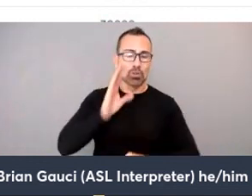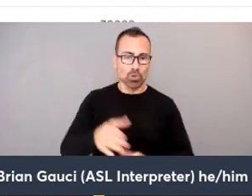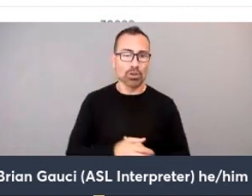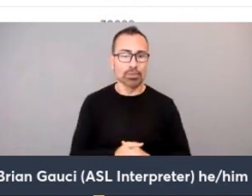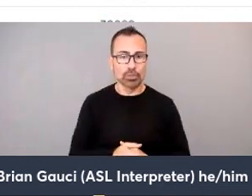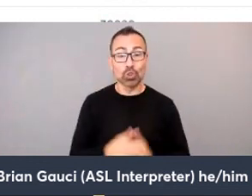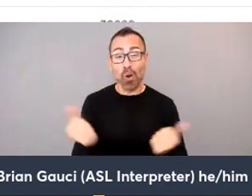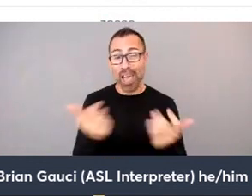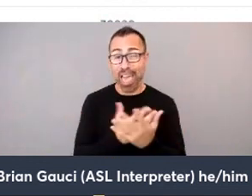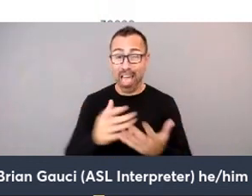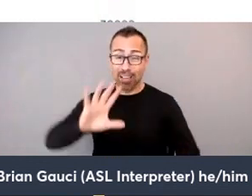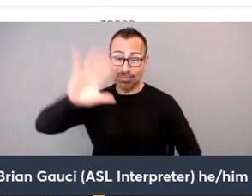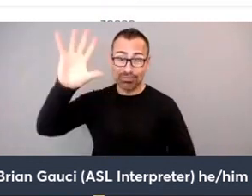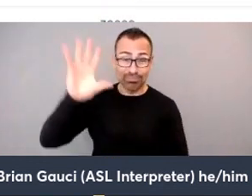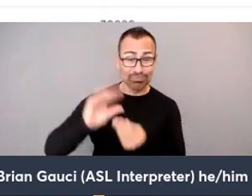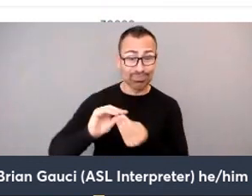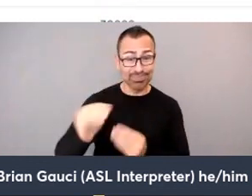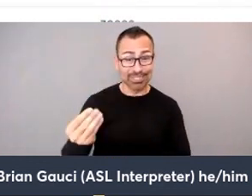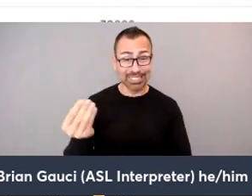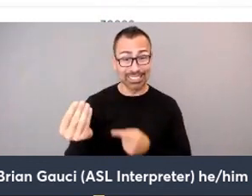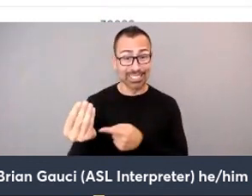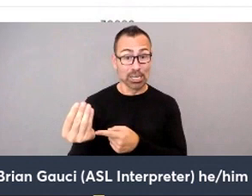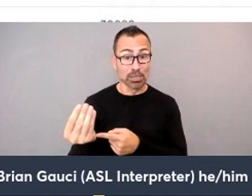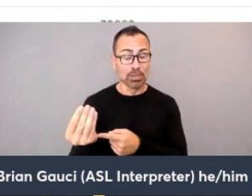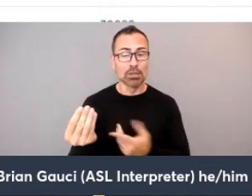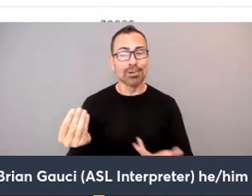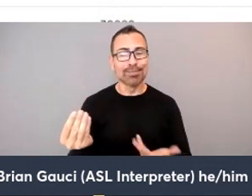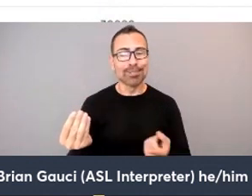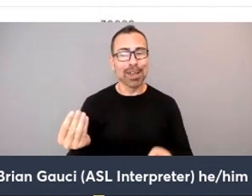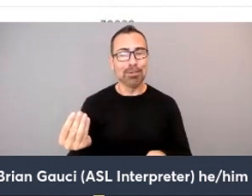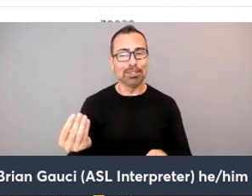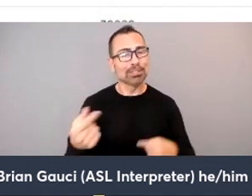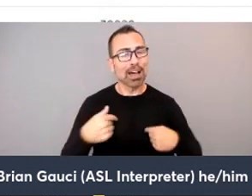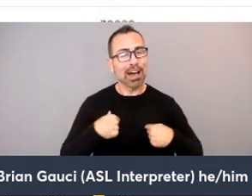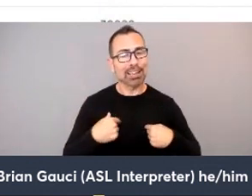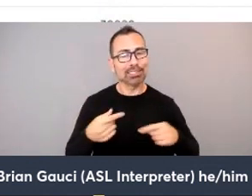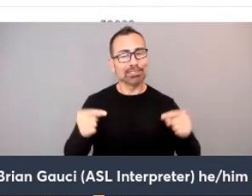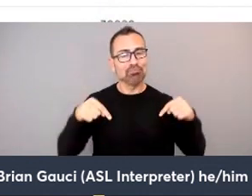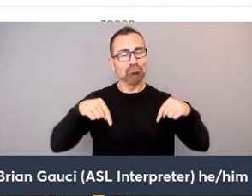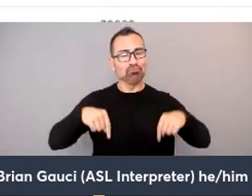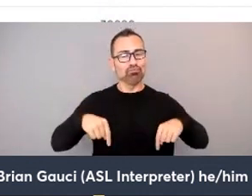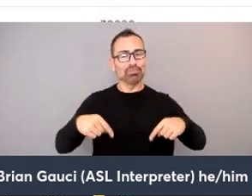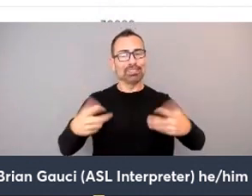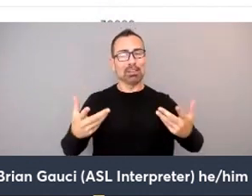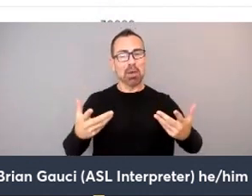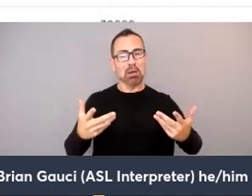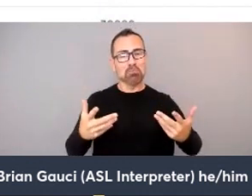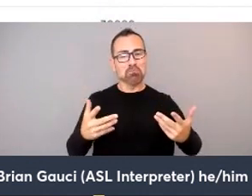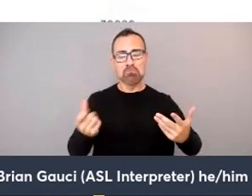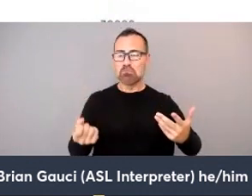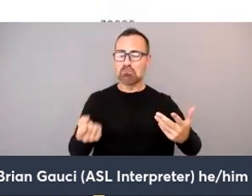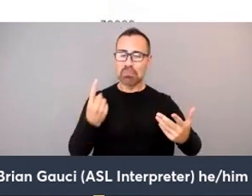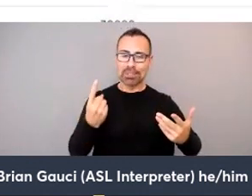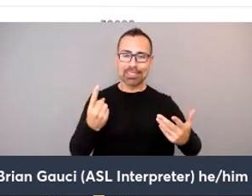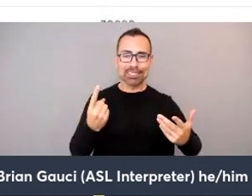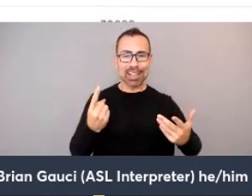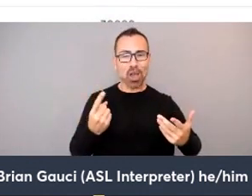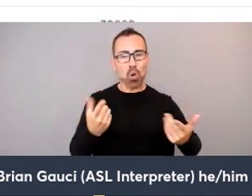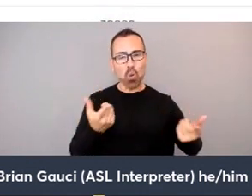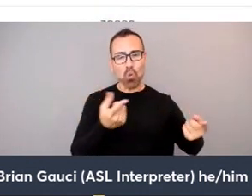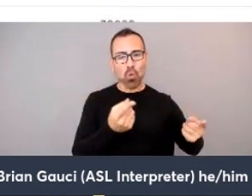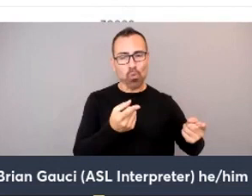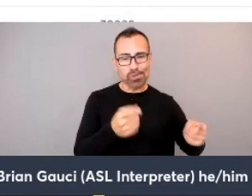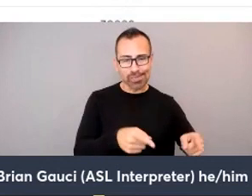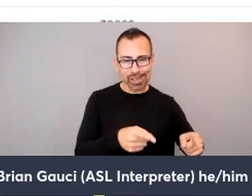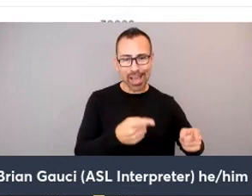it much easier to just kind of step back, understand the what and the why, and not necessarily focus on the how.